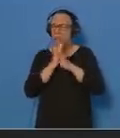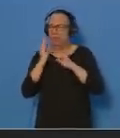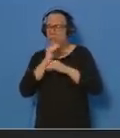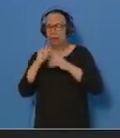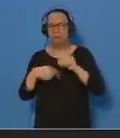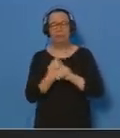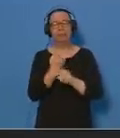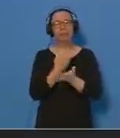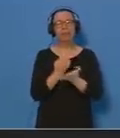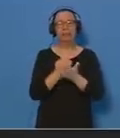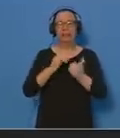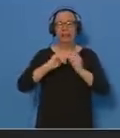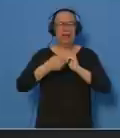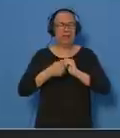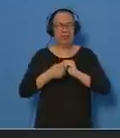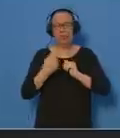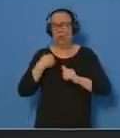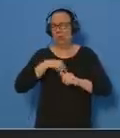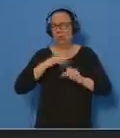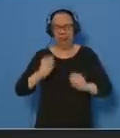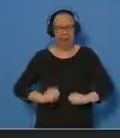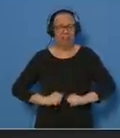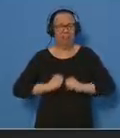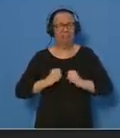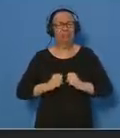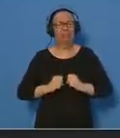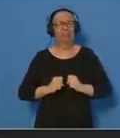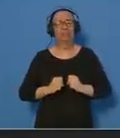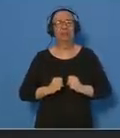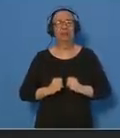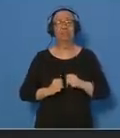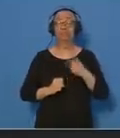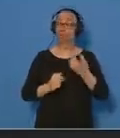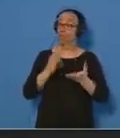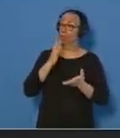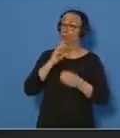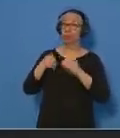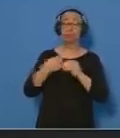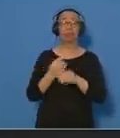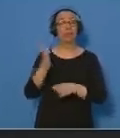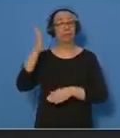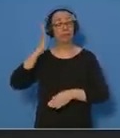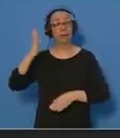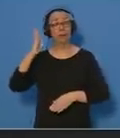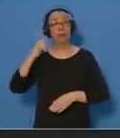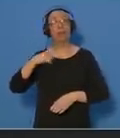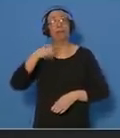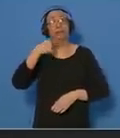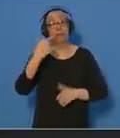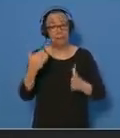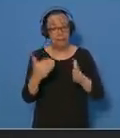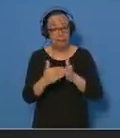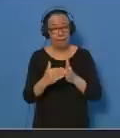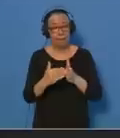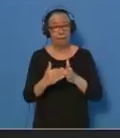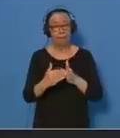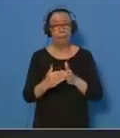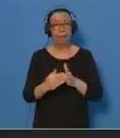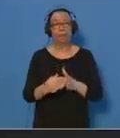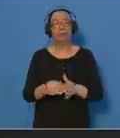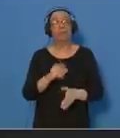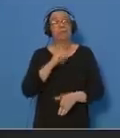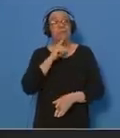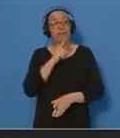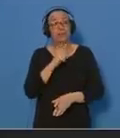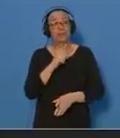is going to bounce back. What are your feelings on that? Well, I've spoken about that before, and I'm happy to speak about it again. The fact is that the recession